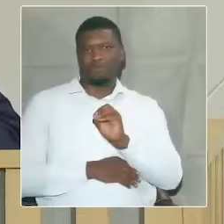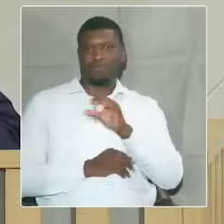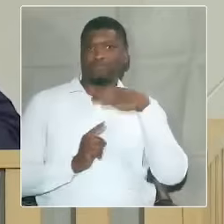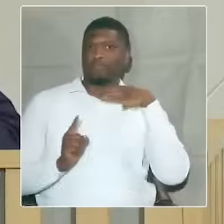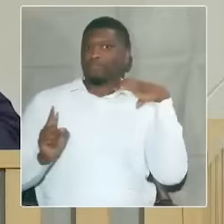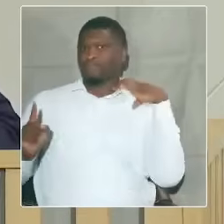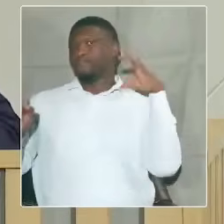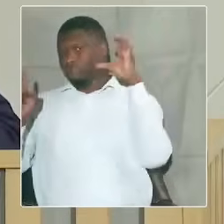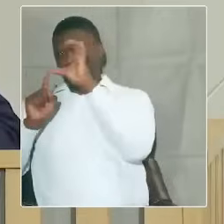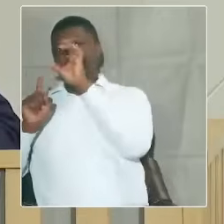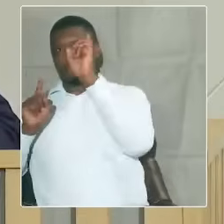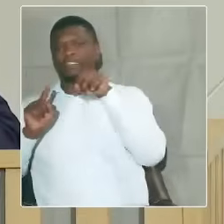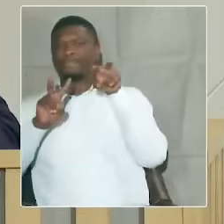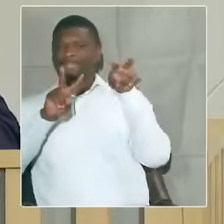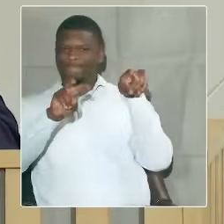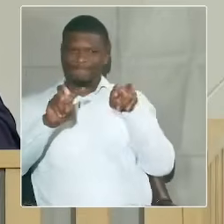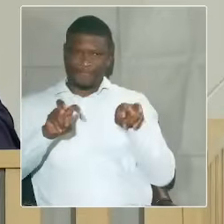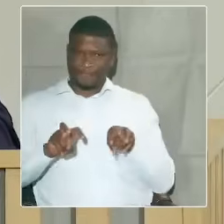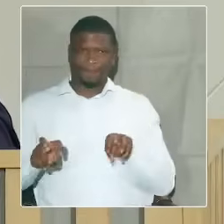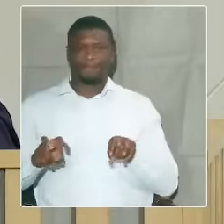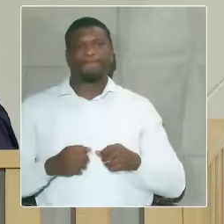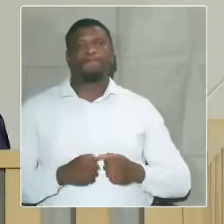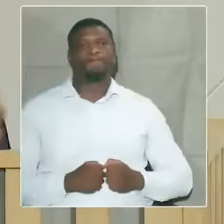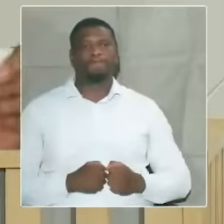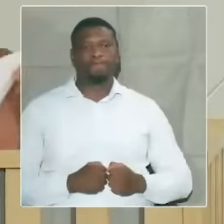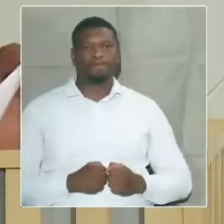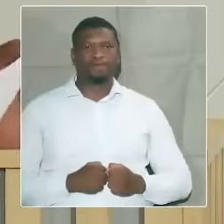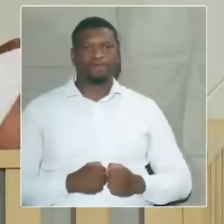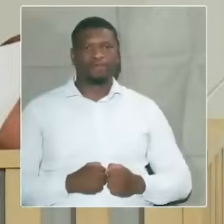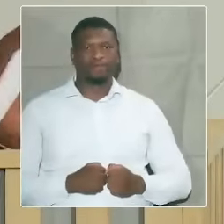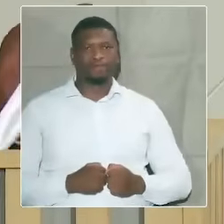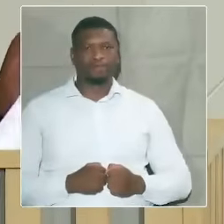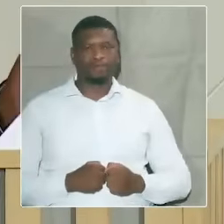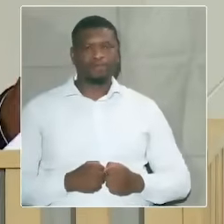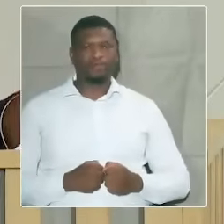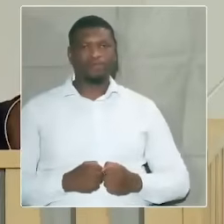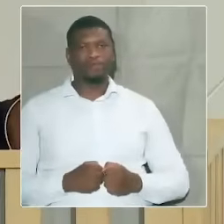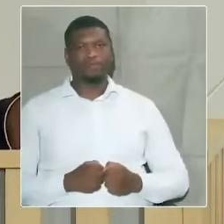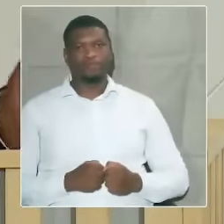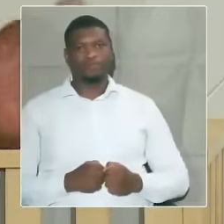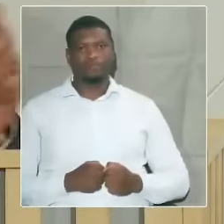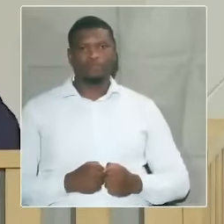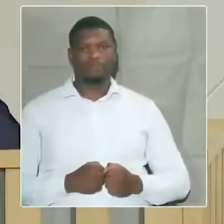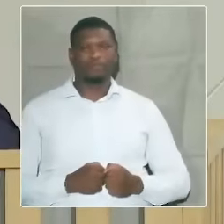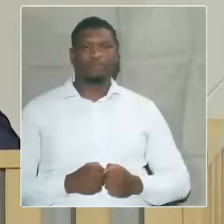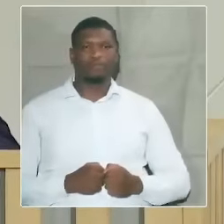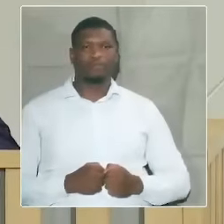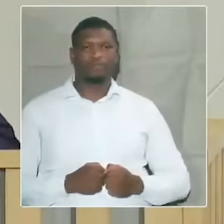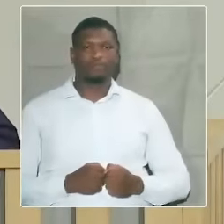Timsano Kumalo to conduct this investigation.